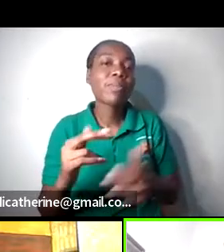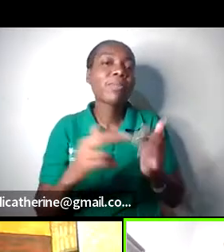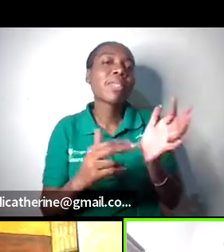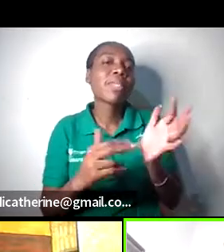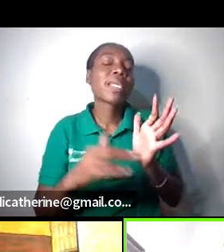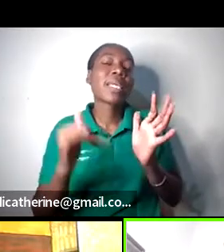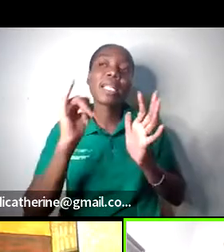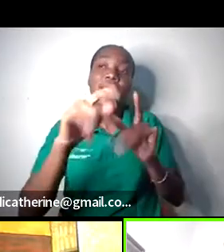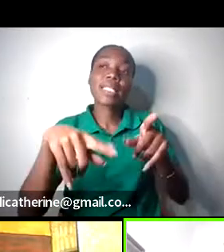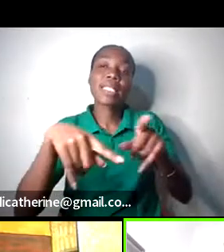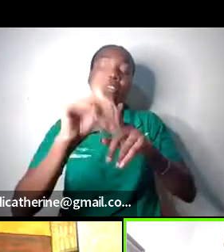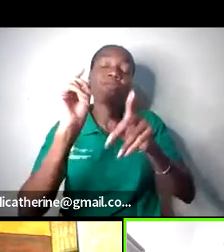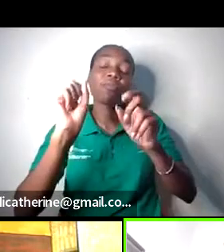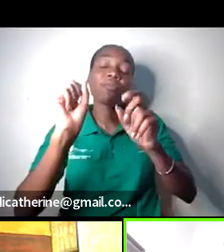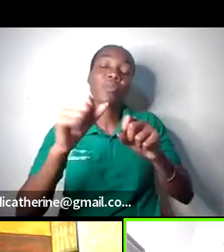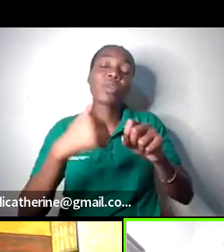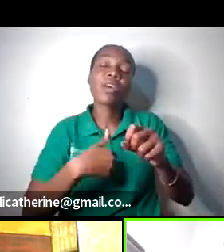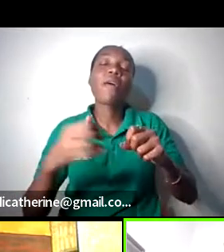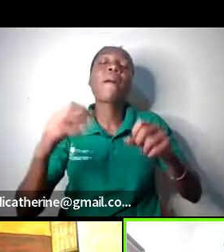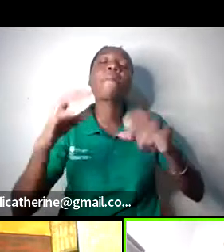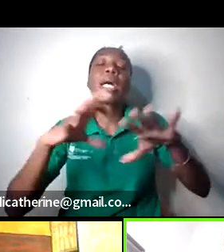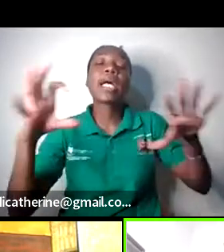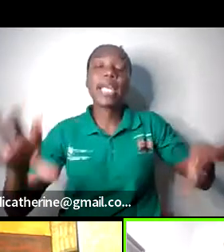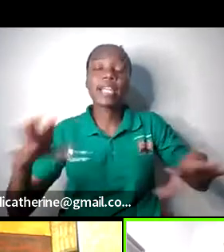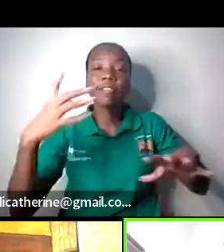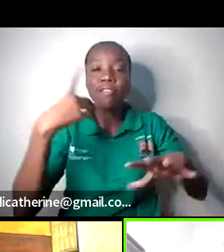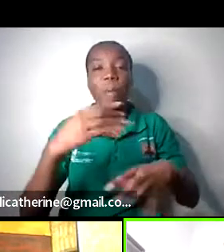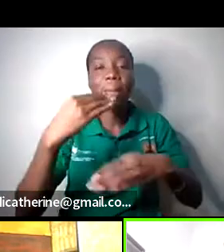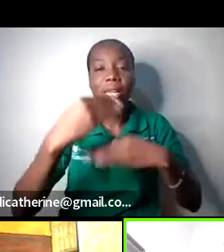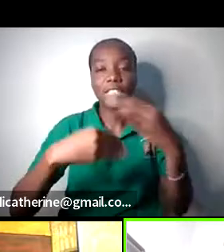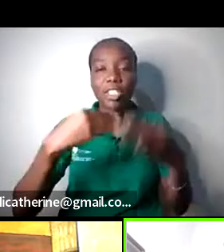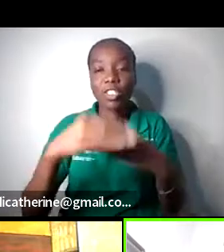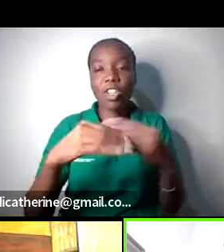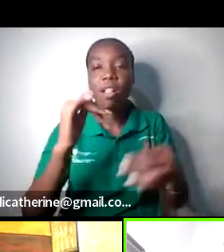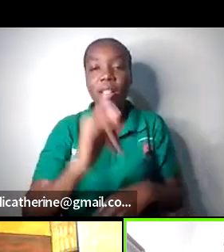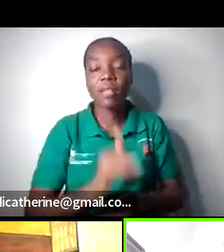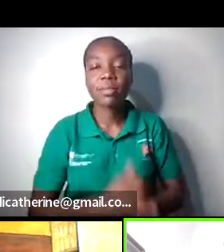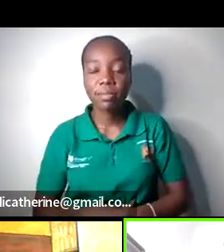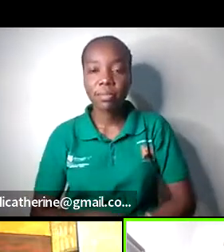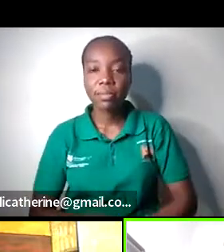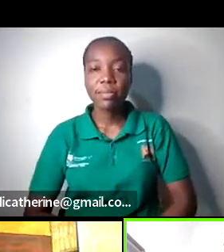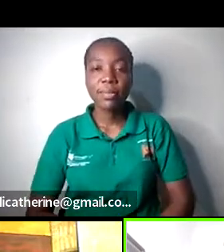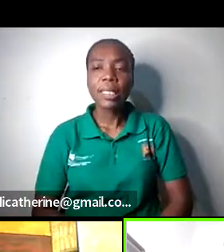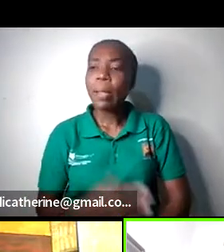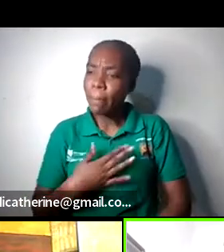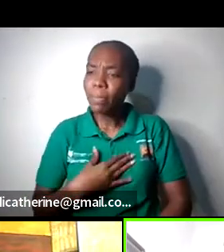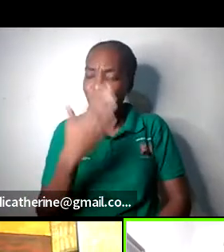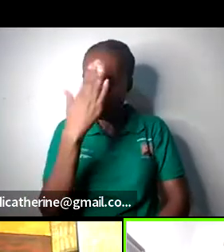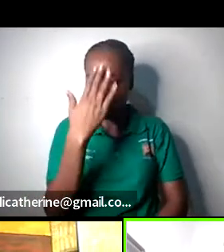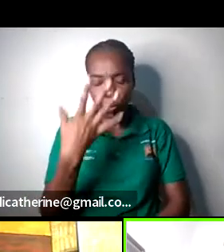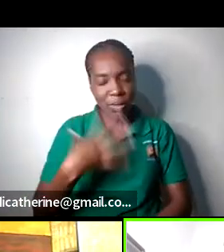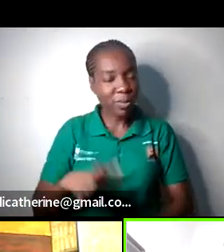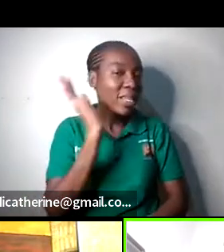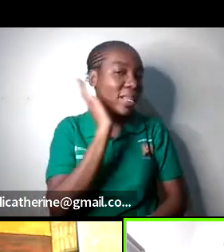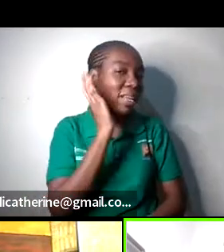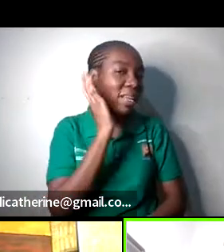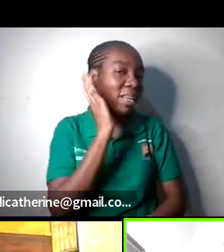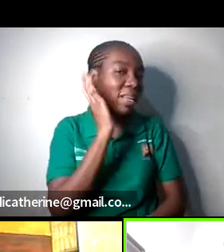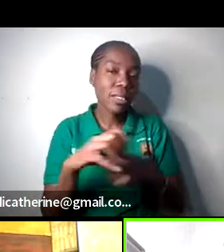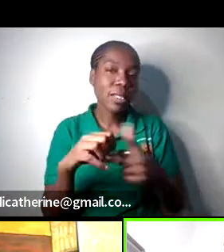market for those materials. I'm sure you have heard about the Africa Continental Free Trade